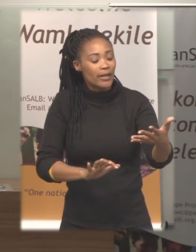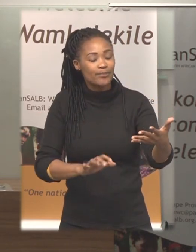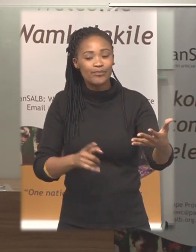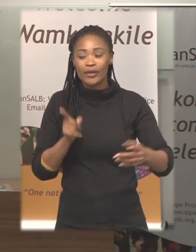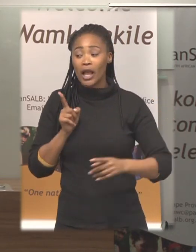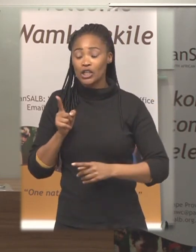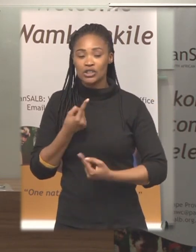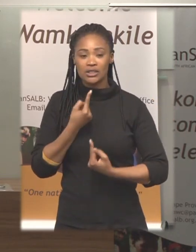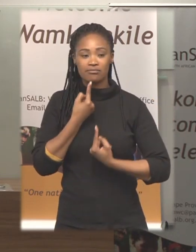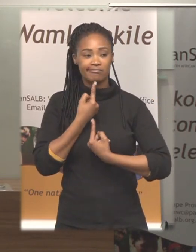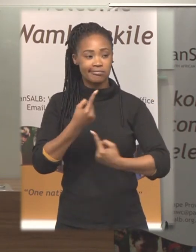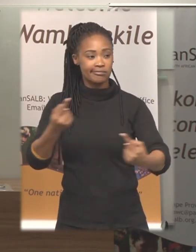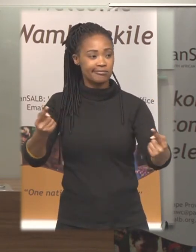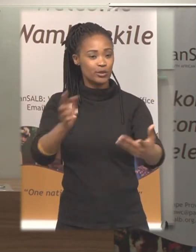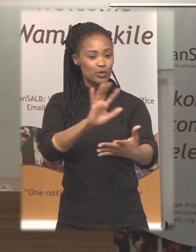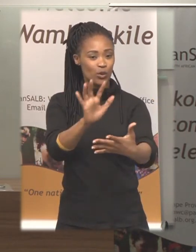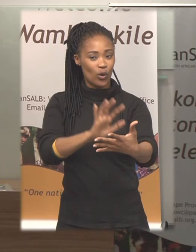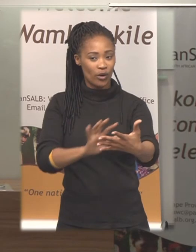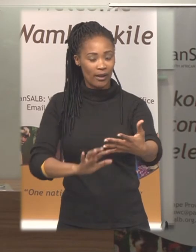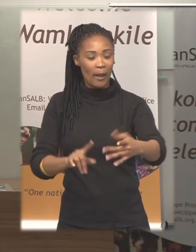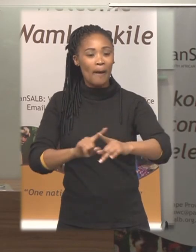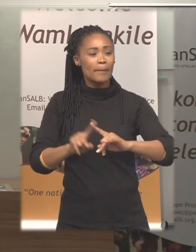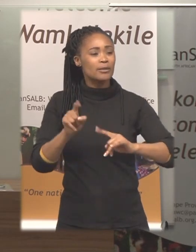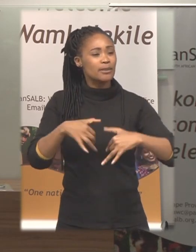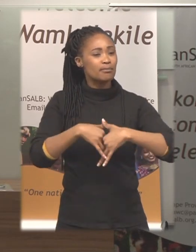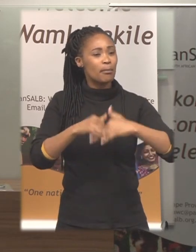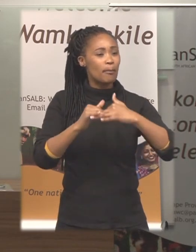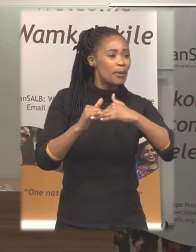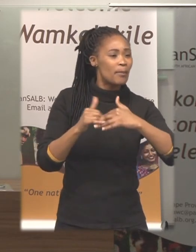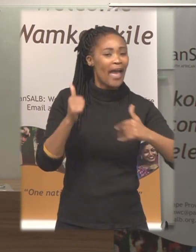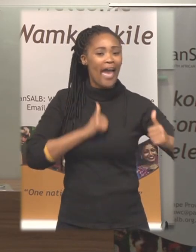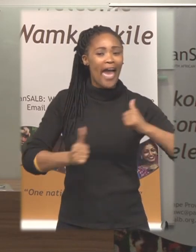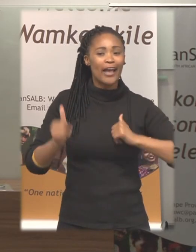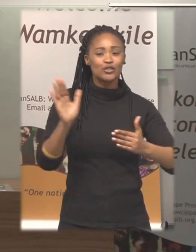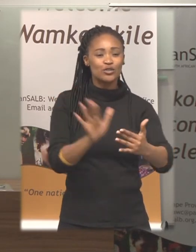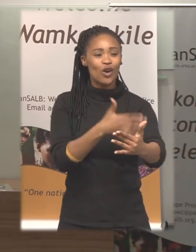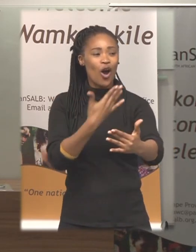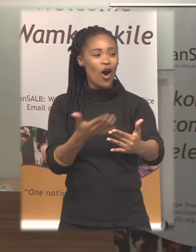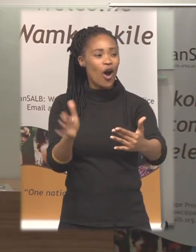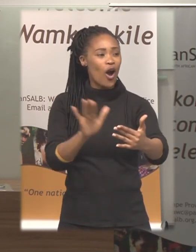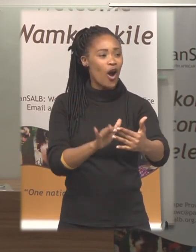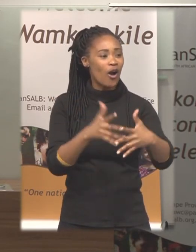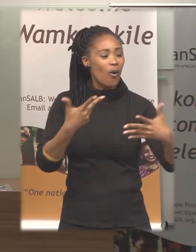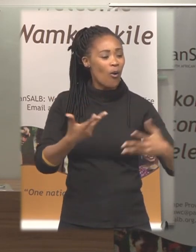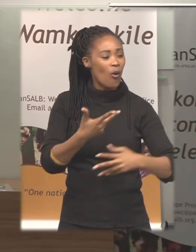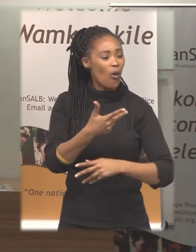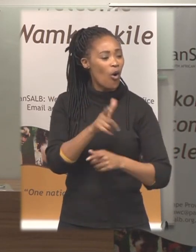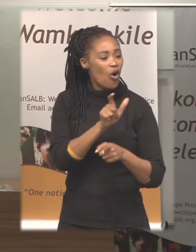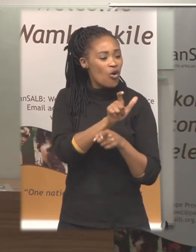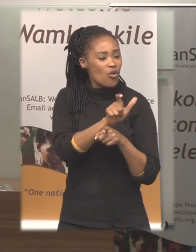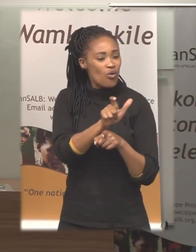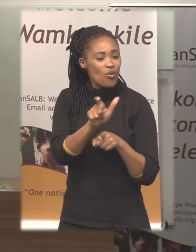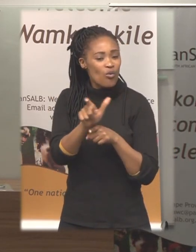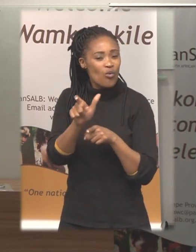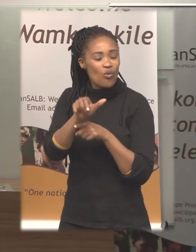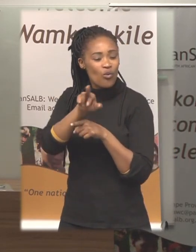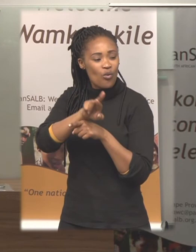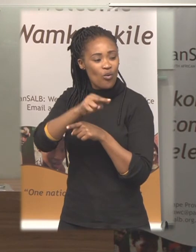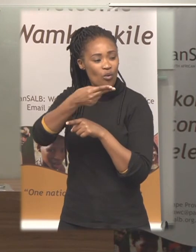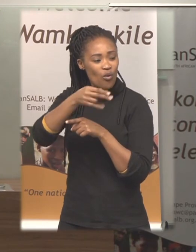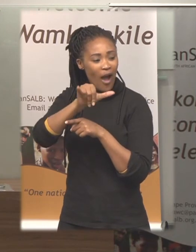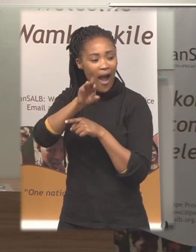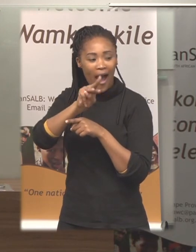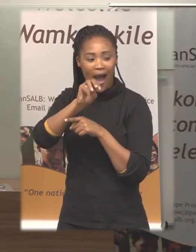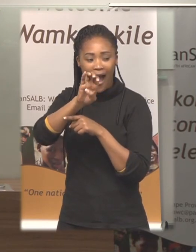and she wanted them to produce action songs and rhymes that they could do with children in grade 1, grade 2, that fitted with